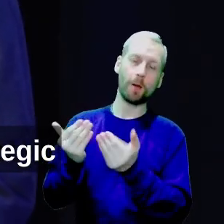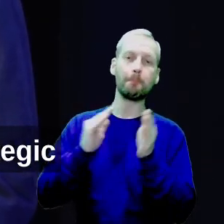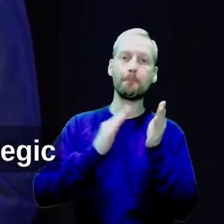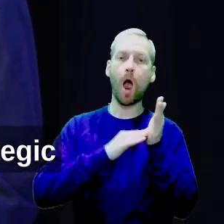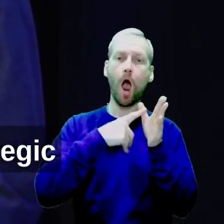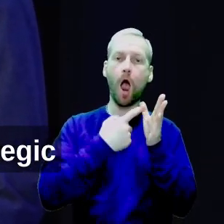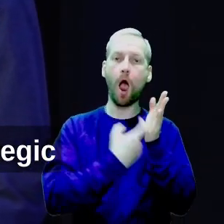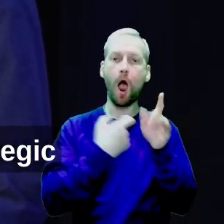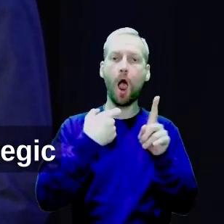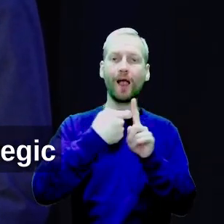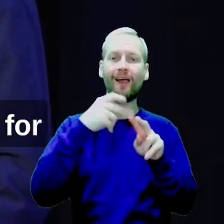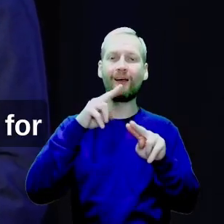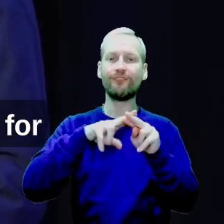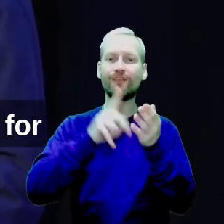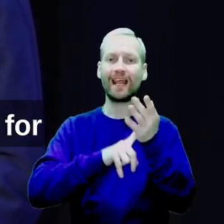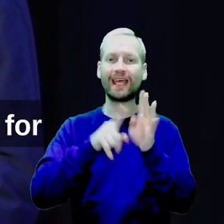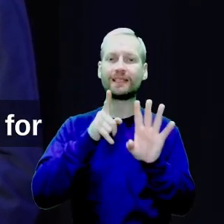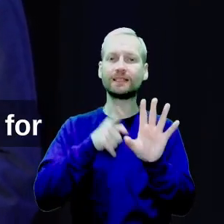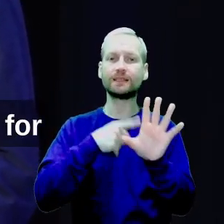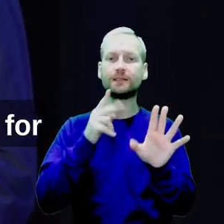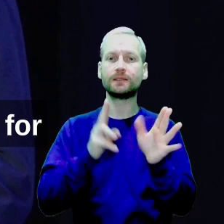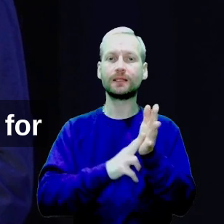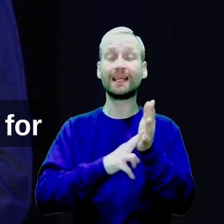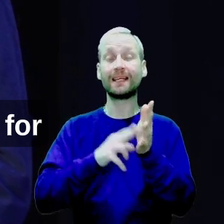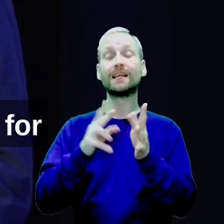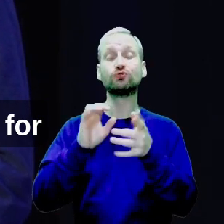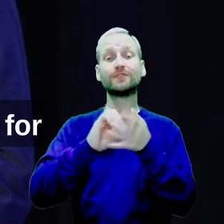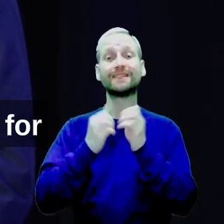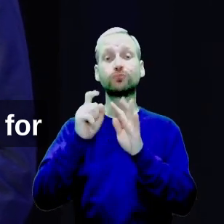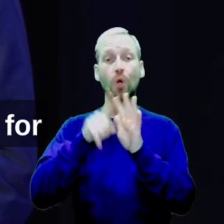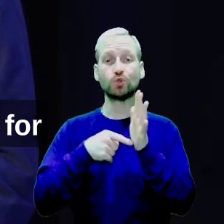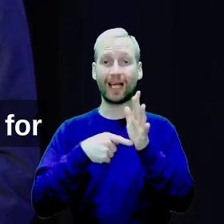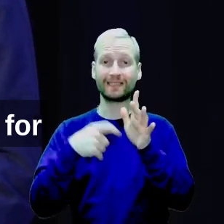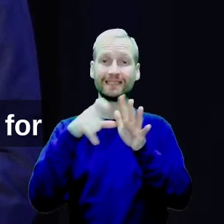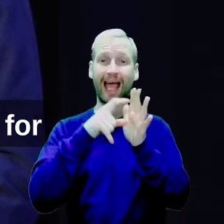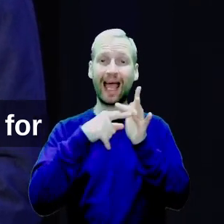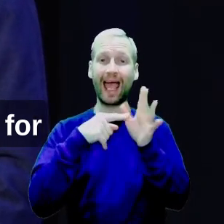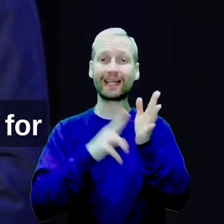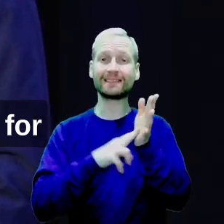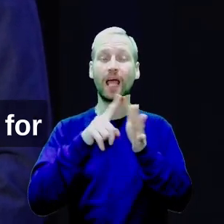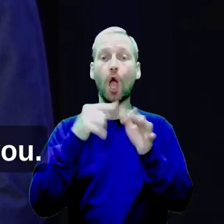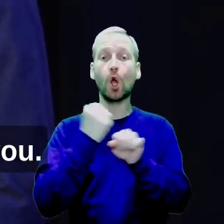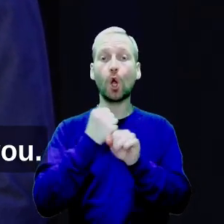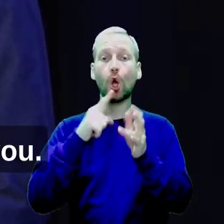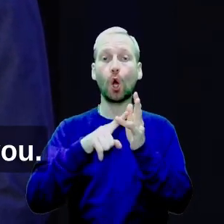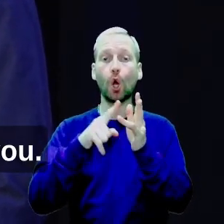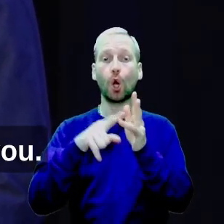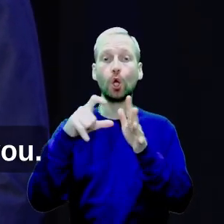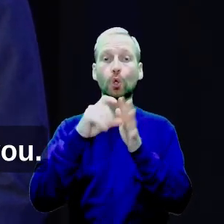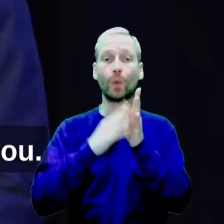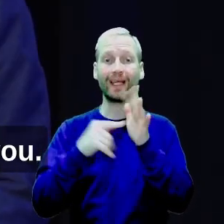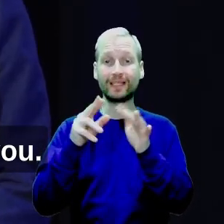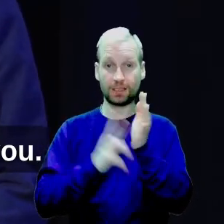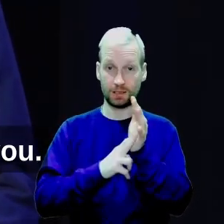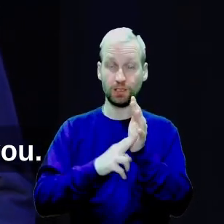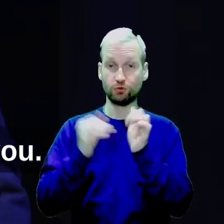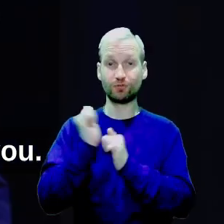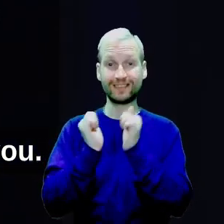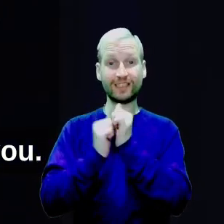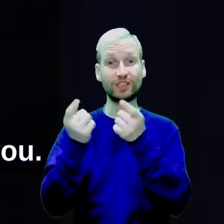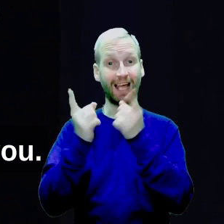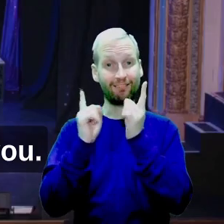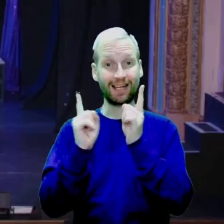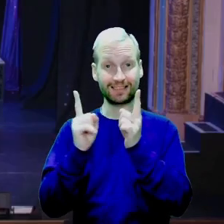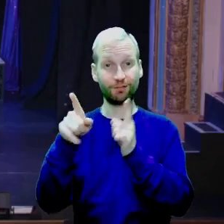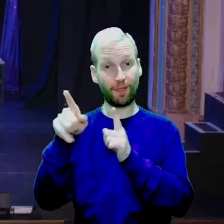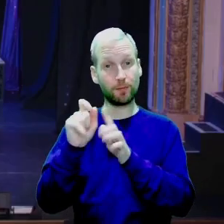Flynn, Director of Strategic Projects, and Diane Goodwin, Operations Director for the James Paget's new hospital program. Thank